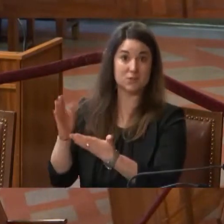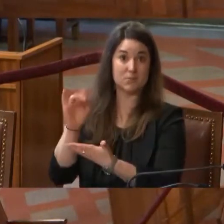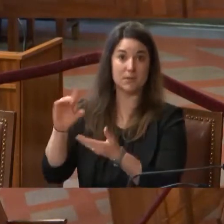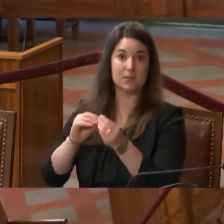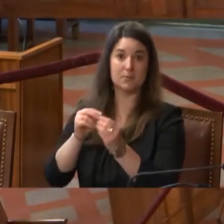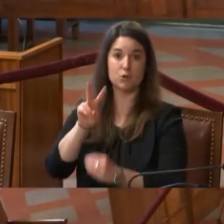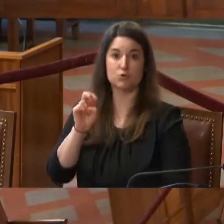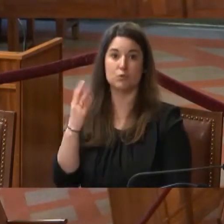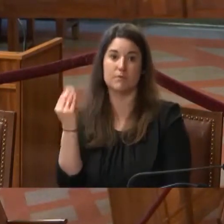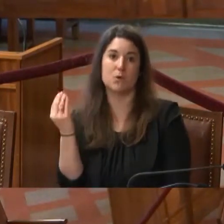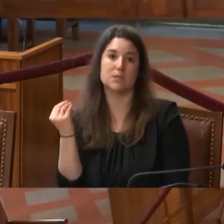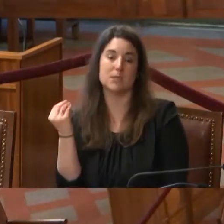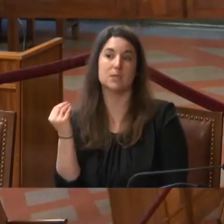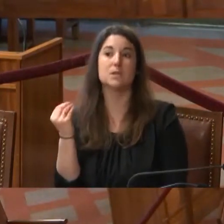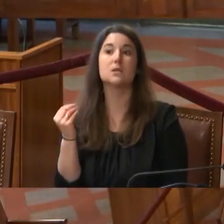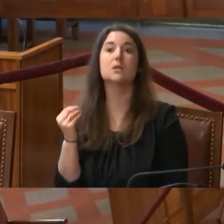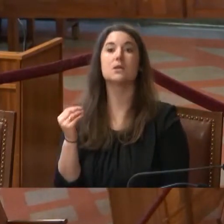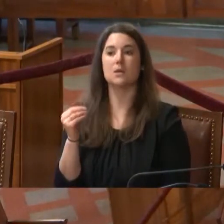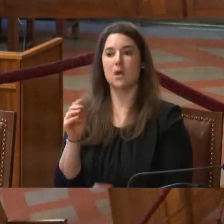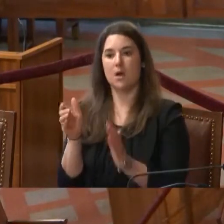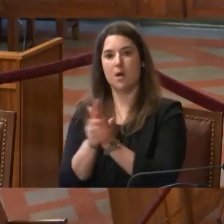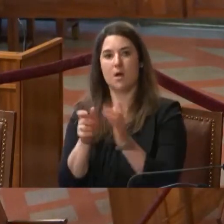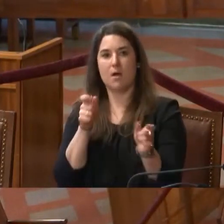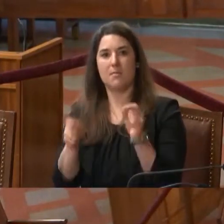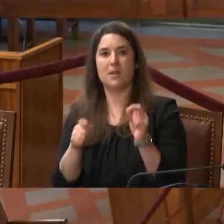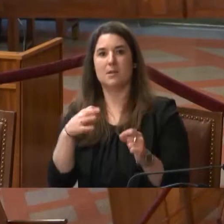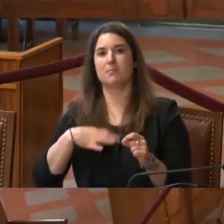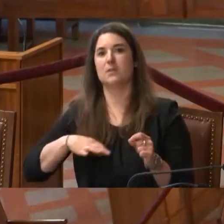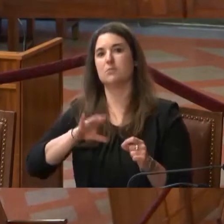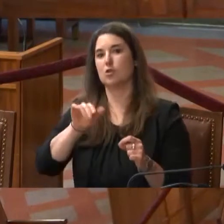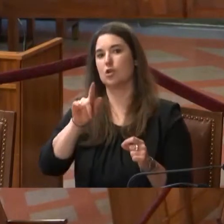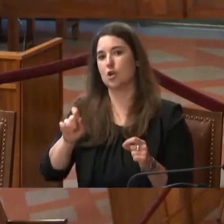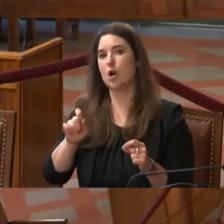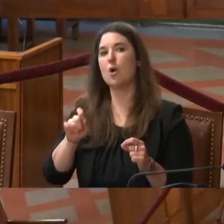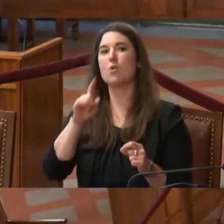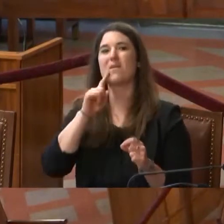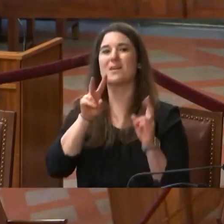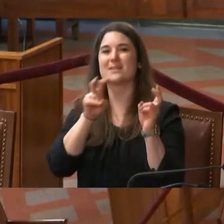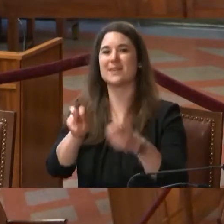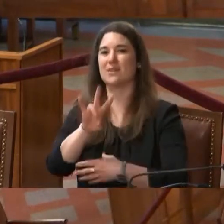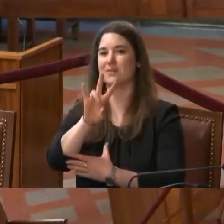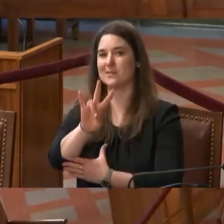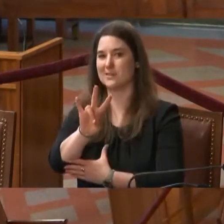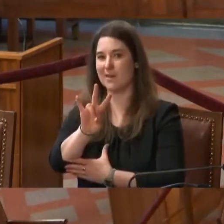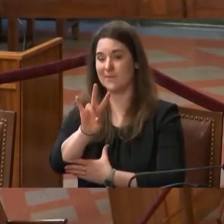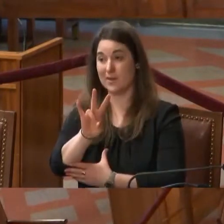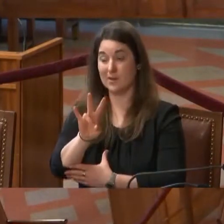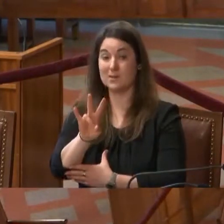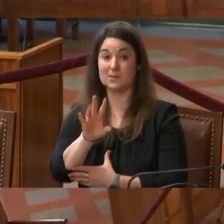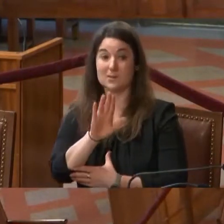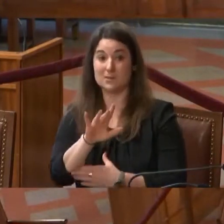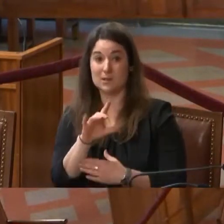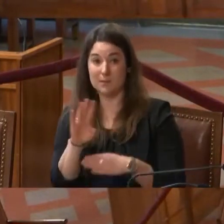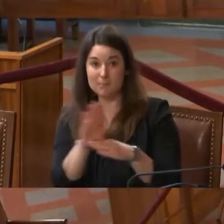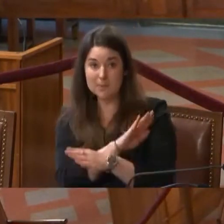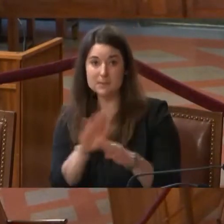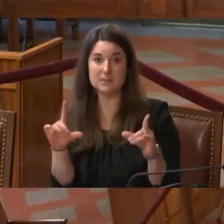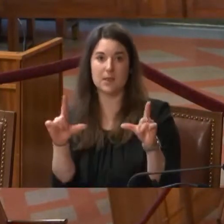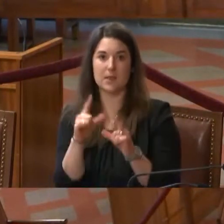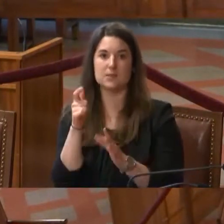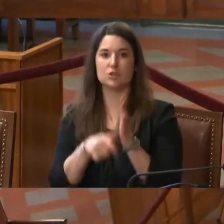Number 214, Ordinance amending the Pittsburgh Code of Ordinances at Title VII, Business Licensing,